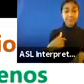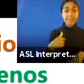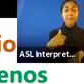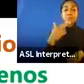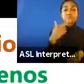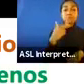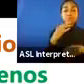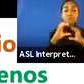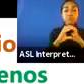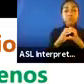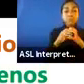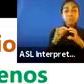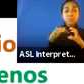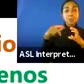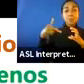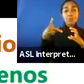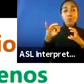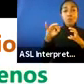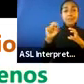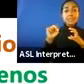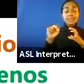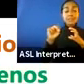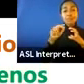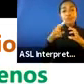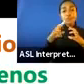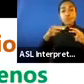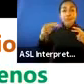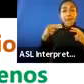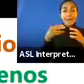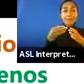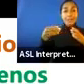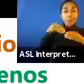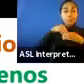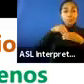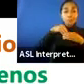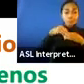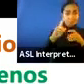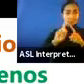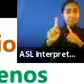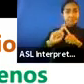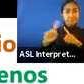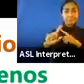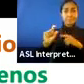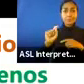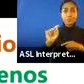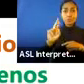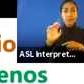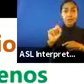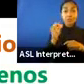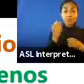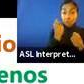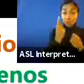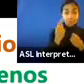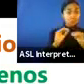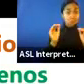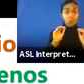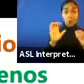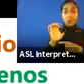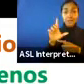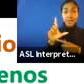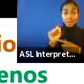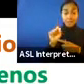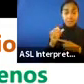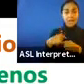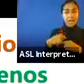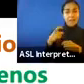proteins and genetic material. I come in many different strains. I have no cells. I need to use another